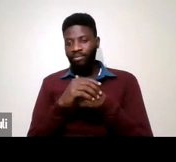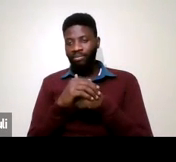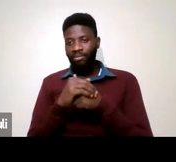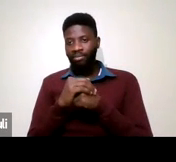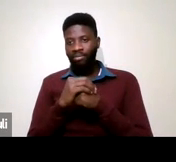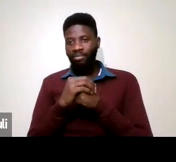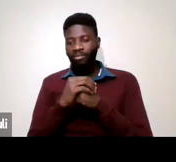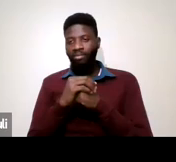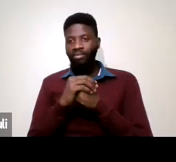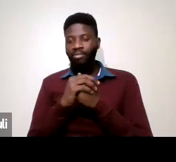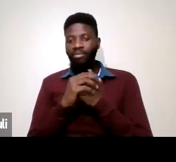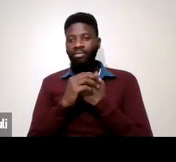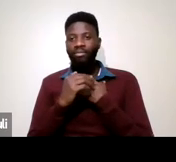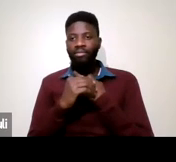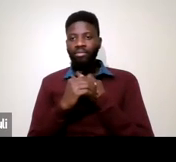It's a goal.